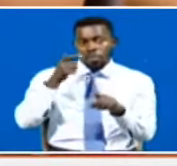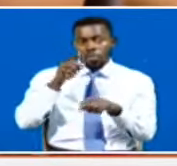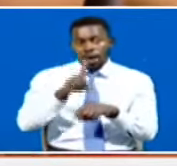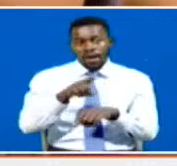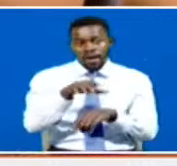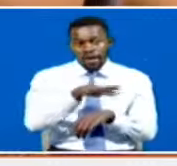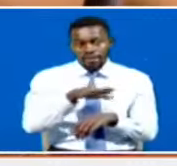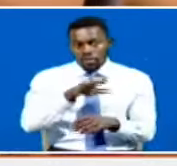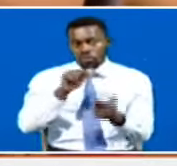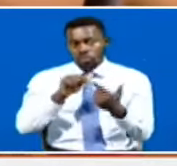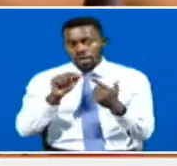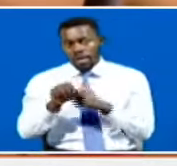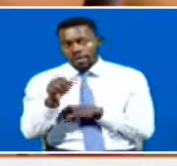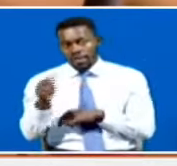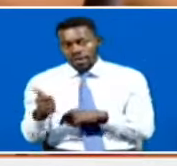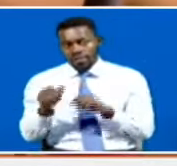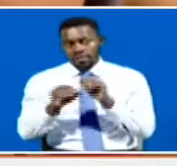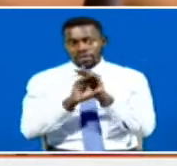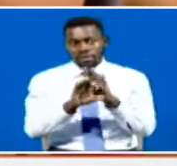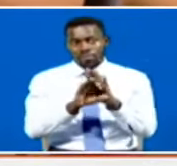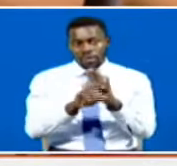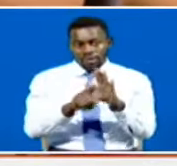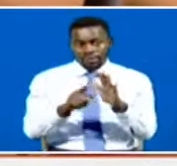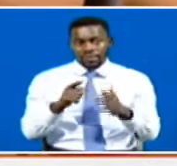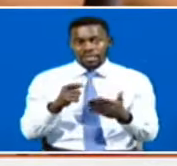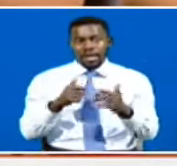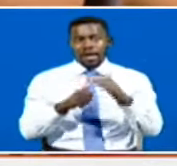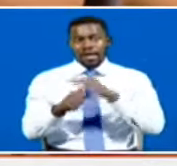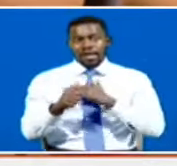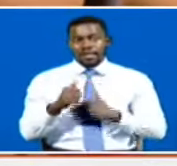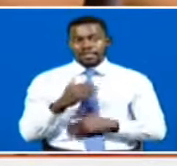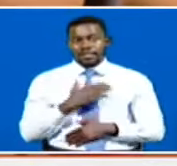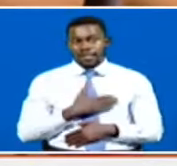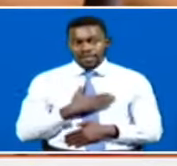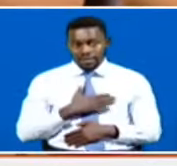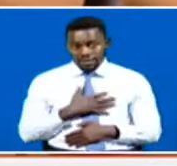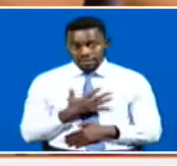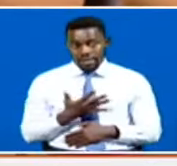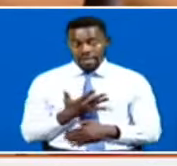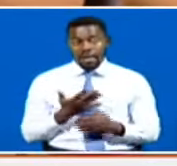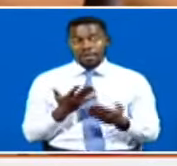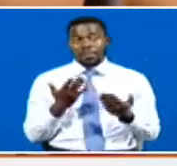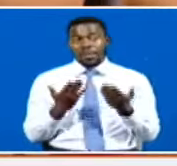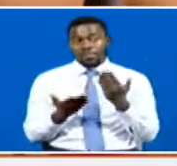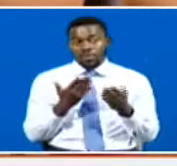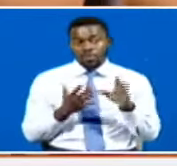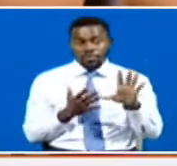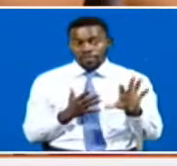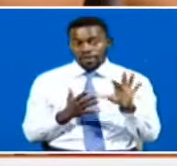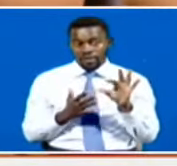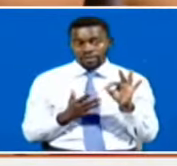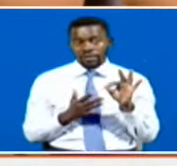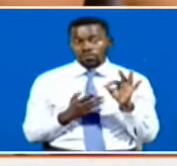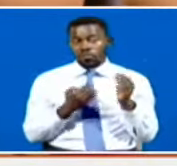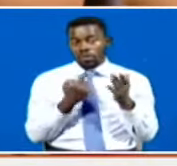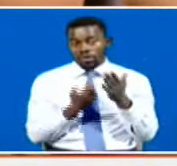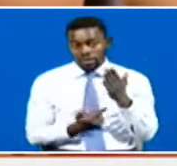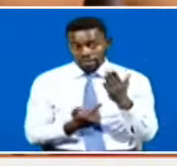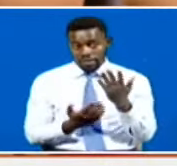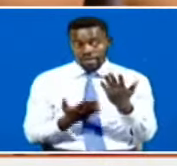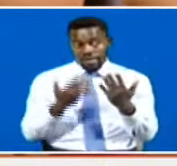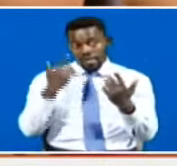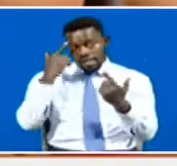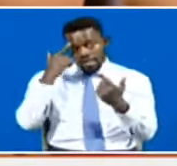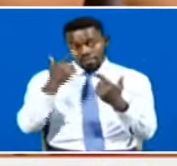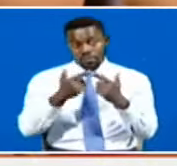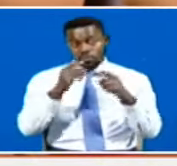another. For example, in science, you may find that you had intended to teach